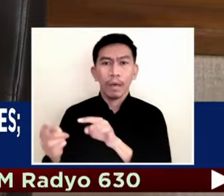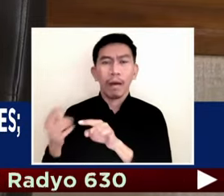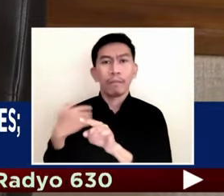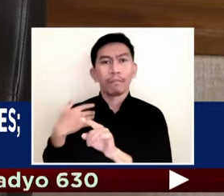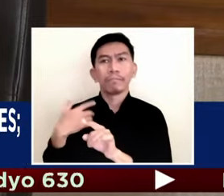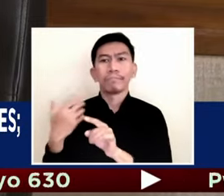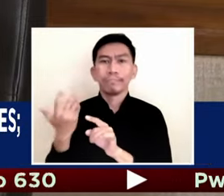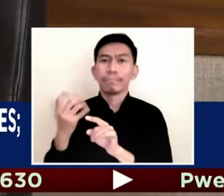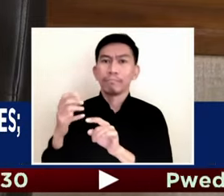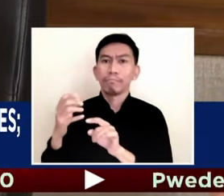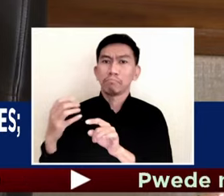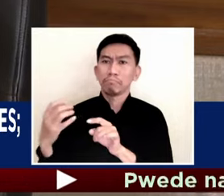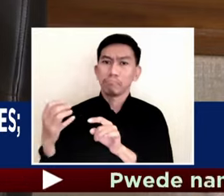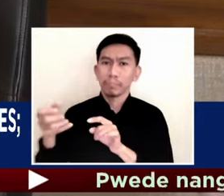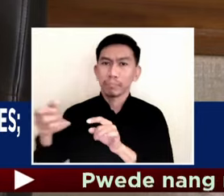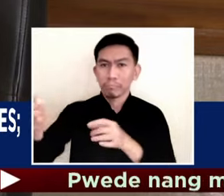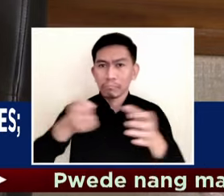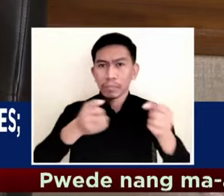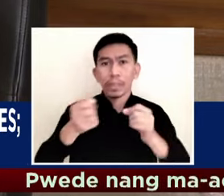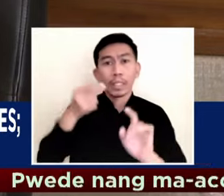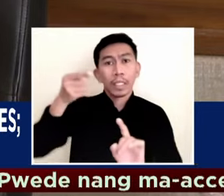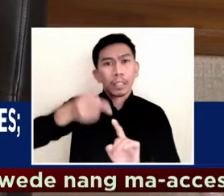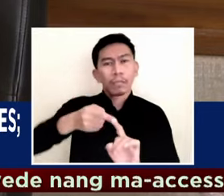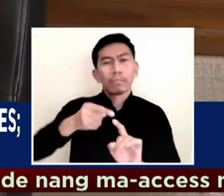of Filipinos to be